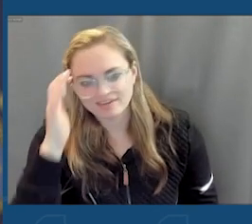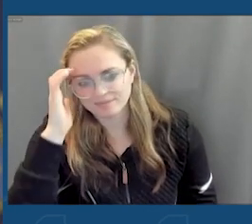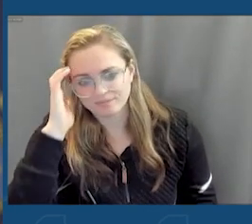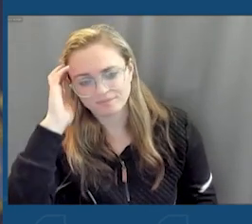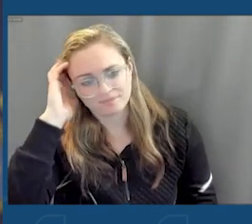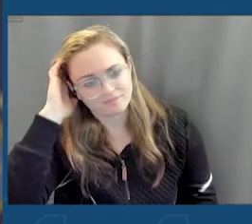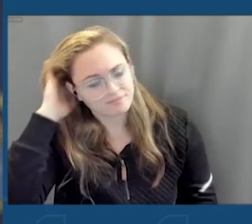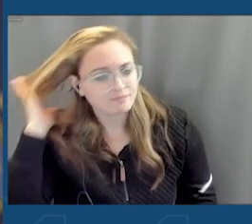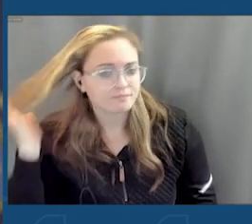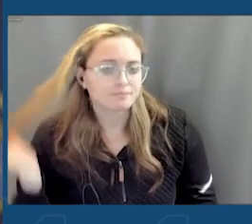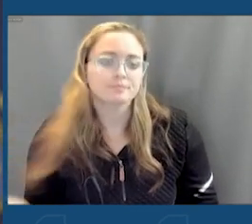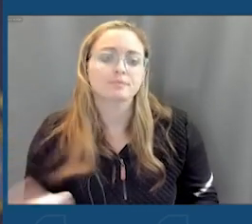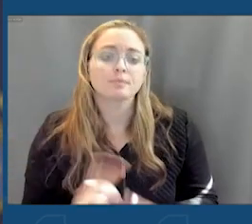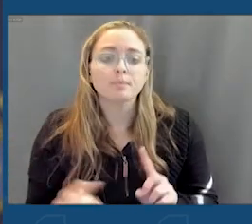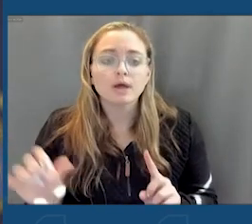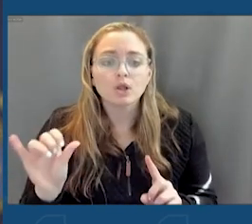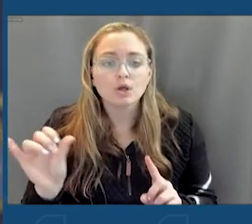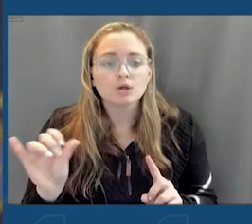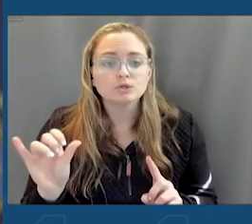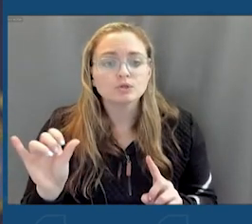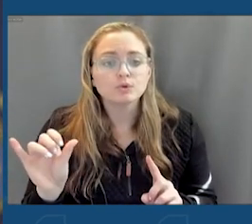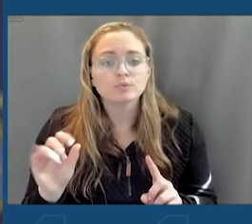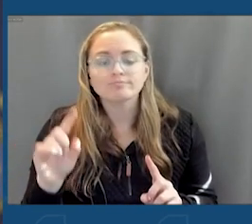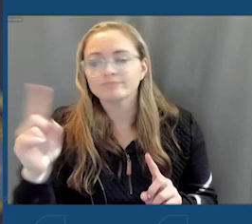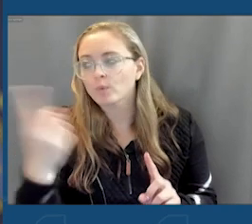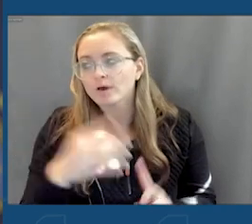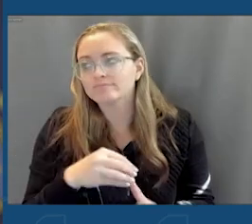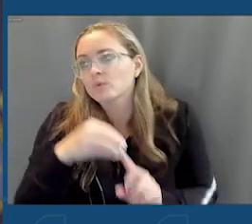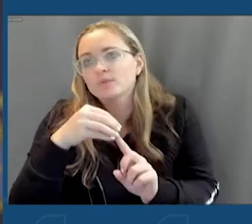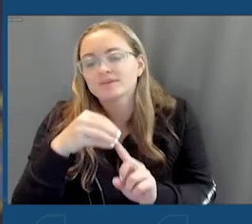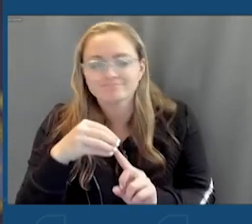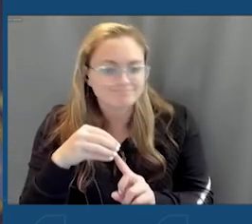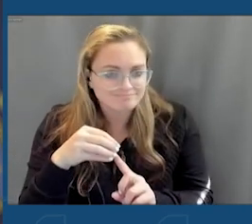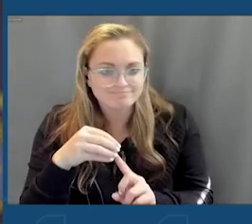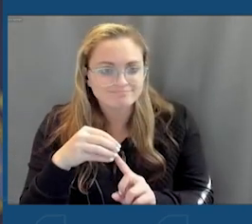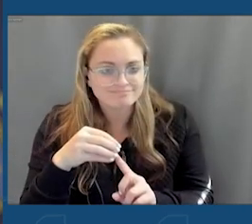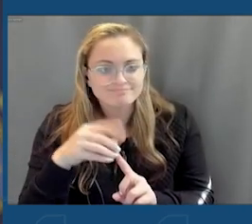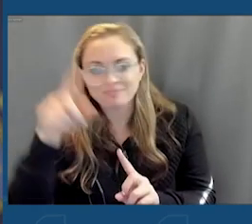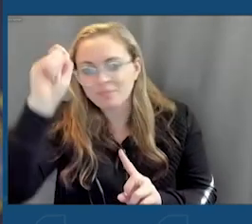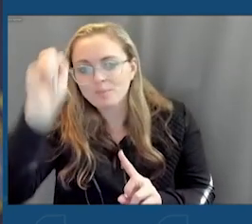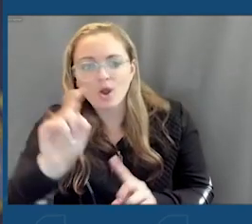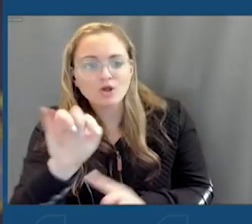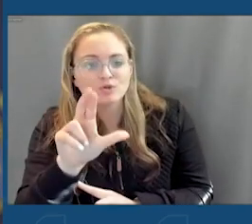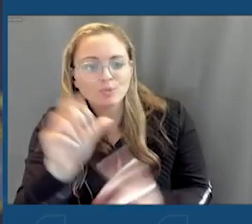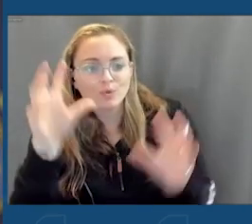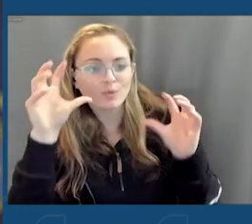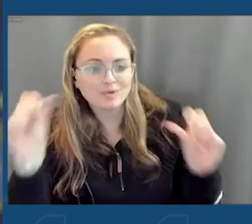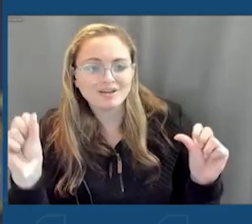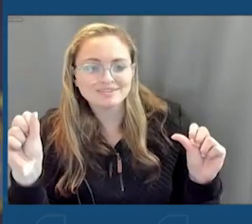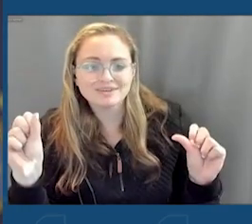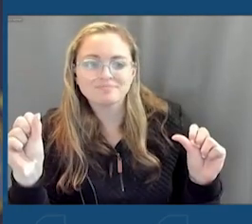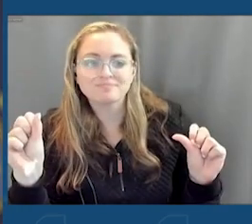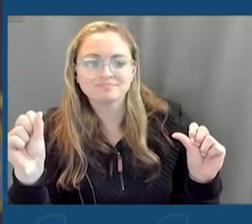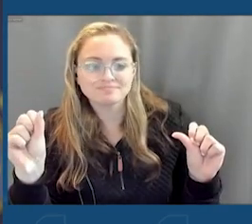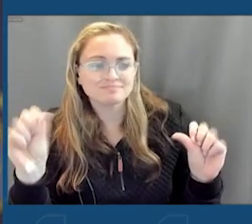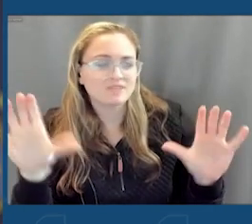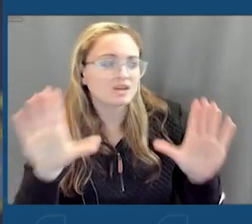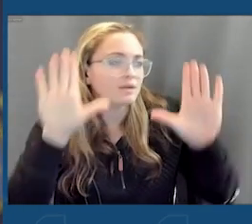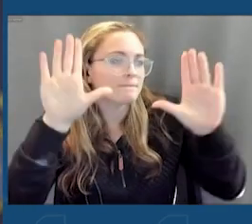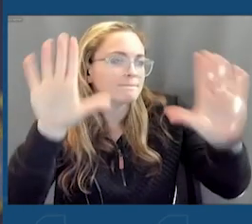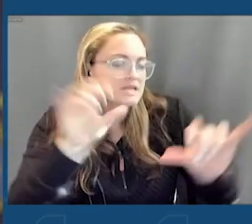But also the one and only, the Bronx Borough President, who has done such an amazing